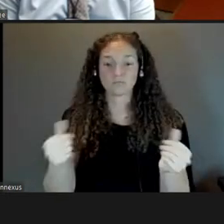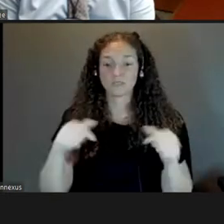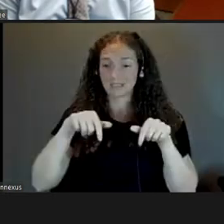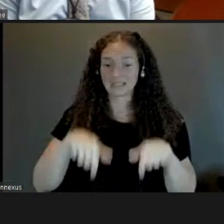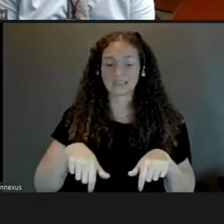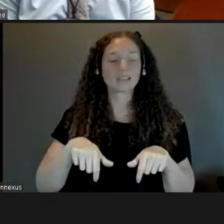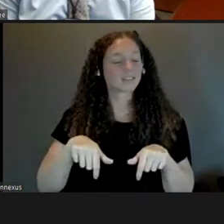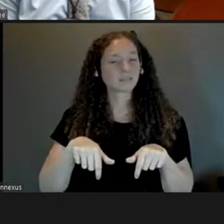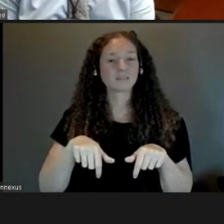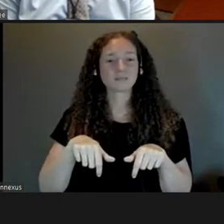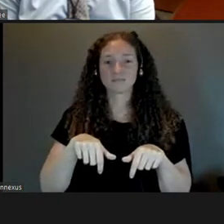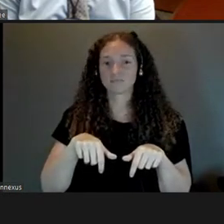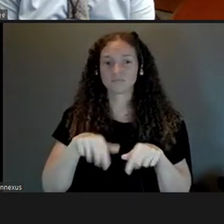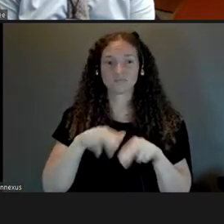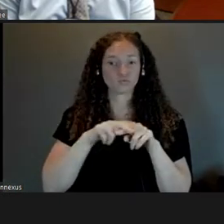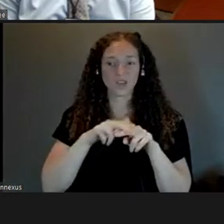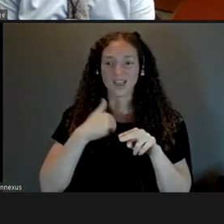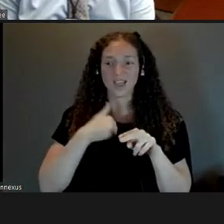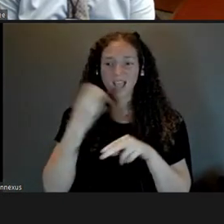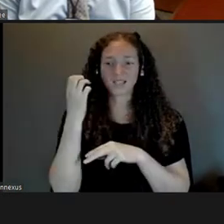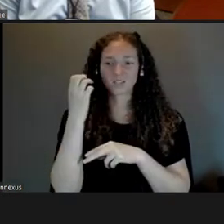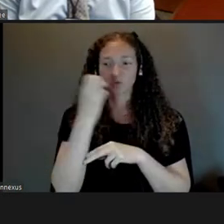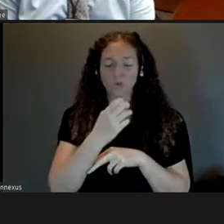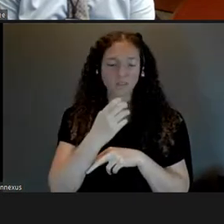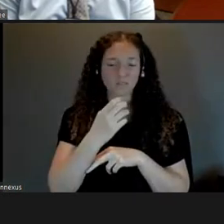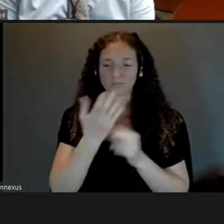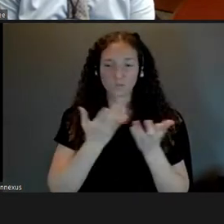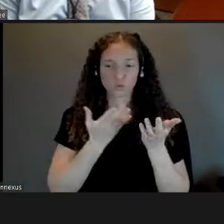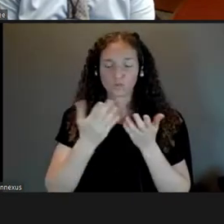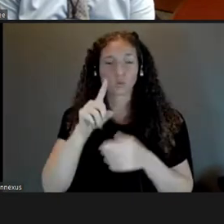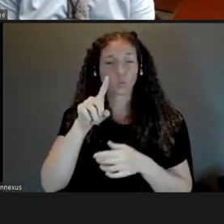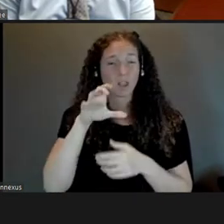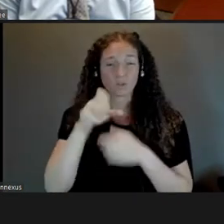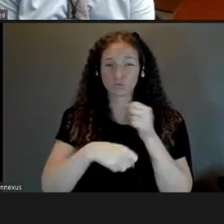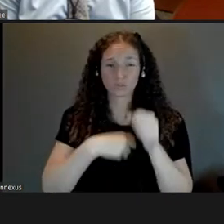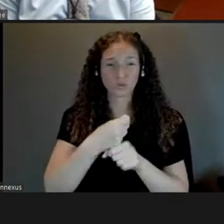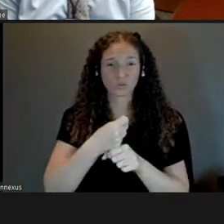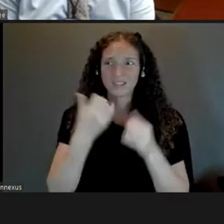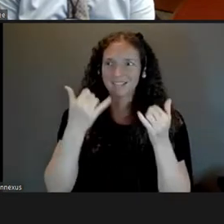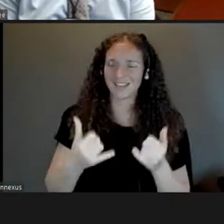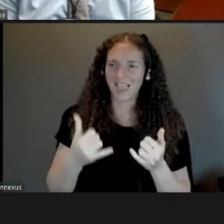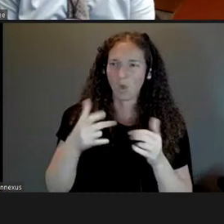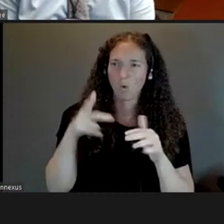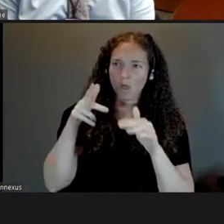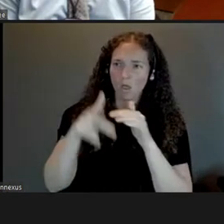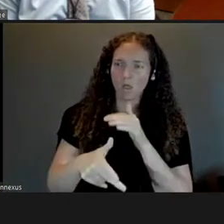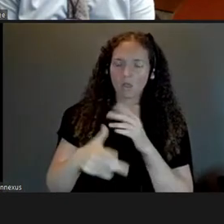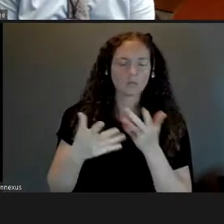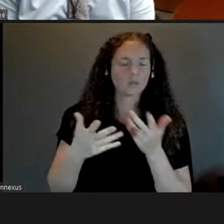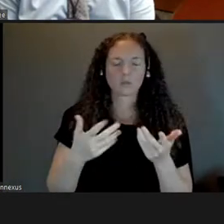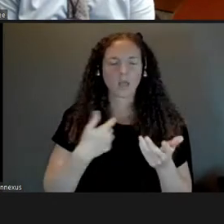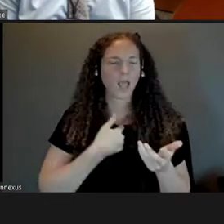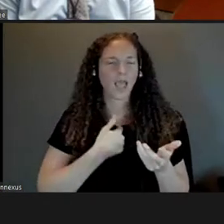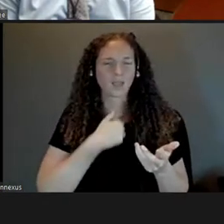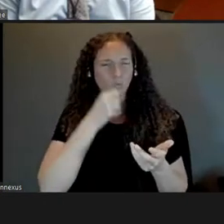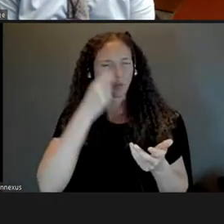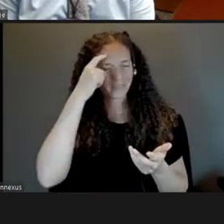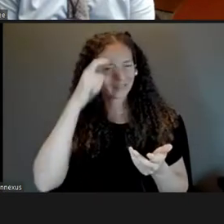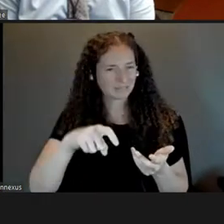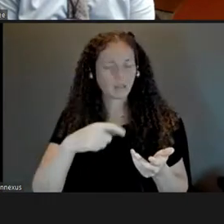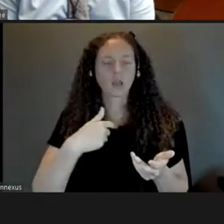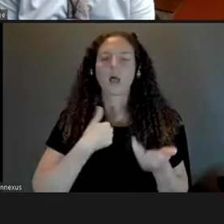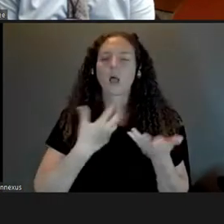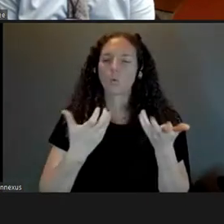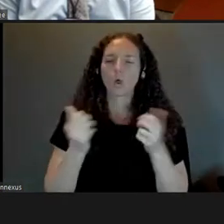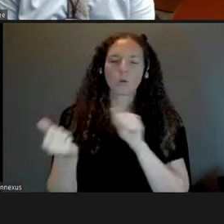years. It would be incredibly sad to see it end now. I don't think that's necessary. I just would really implore everyone to just calm down